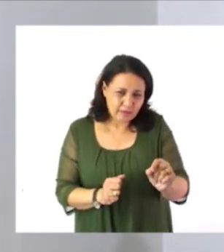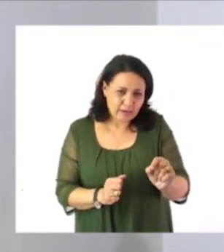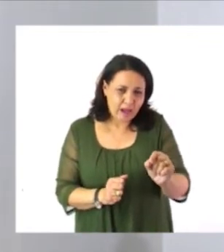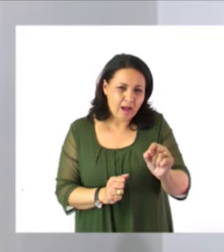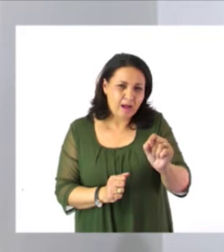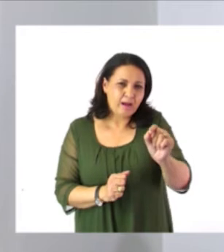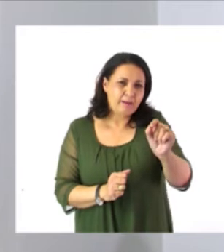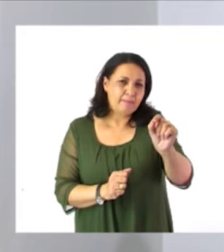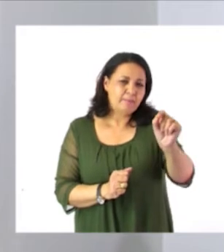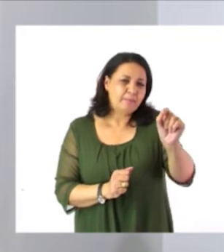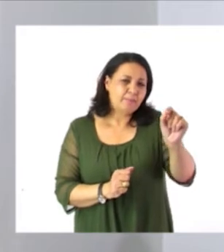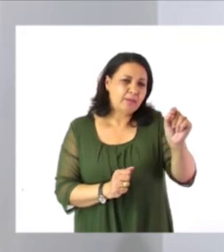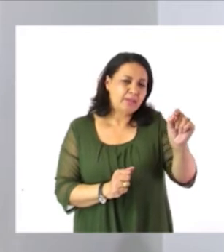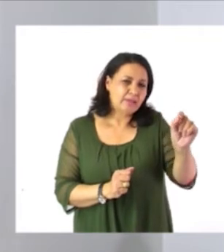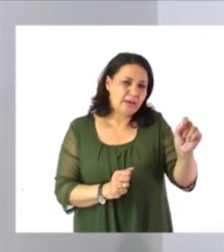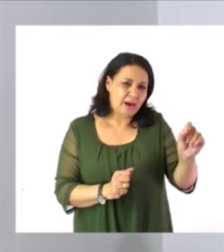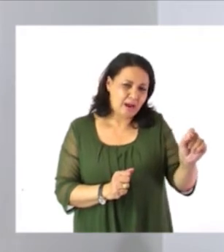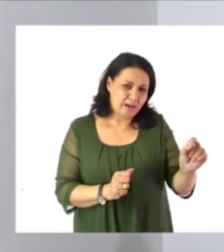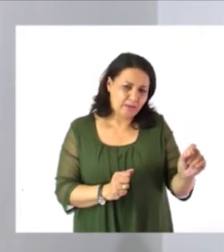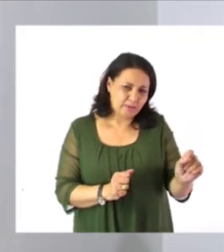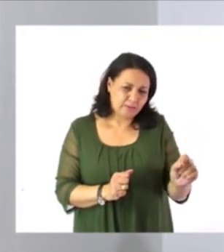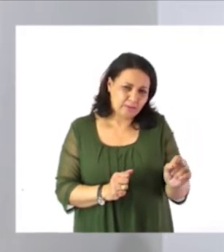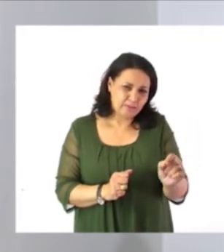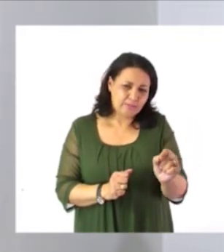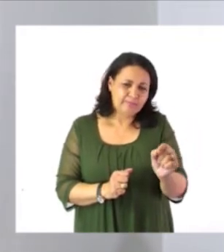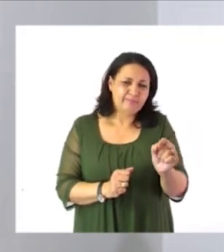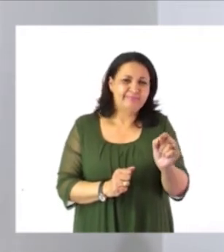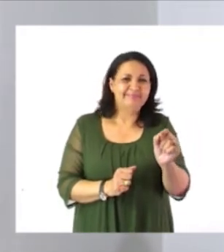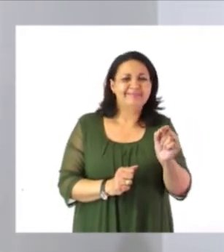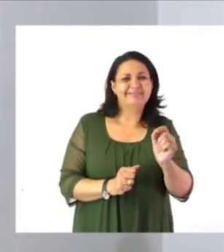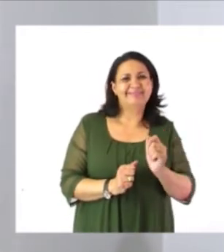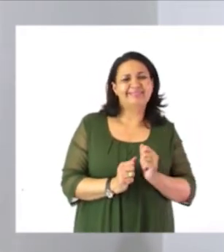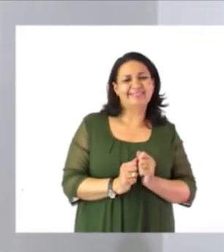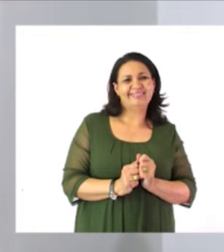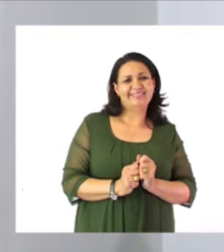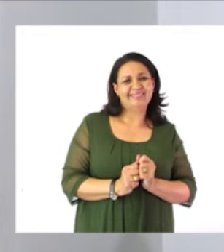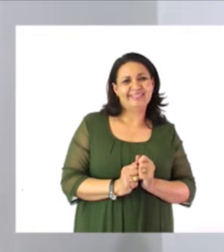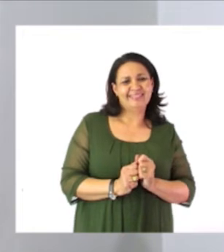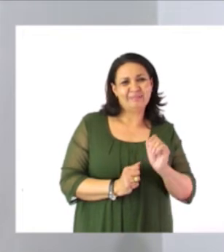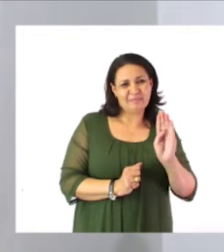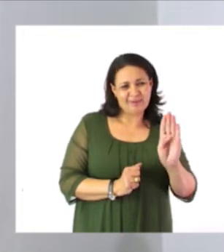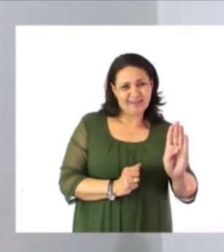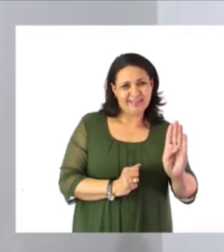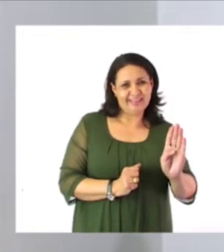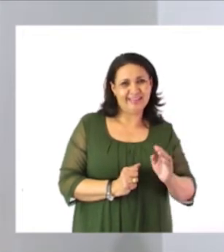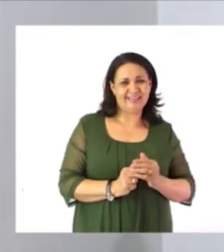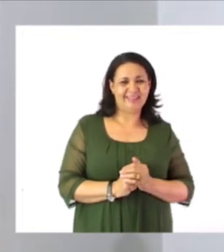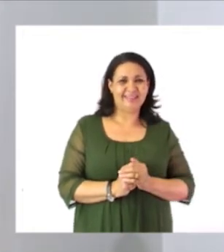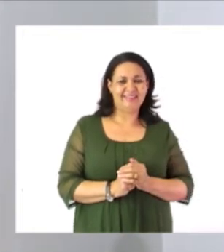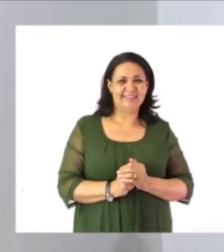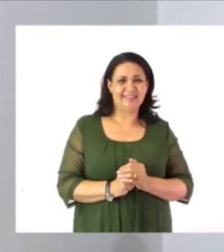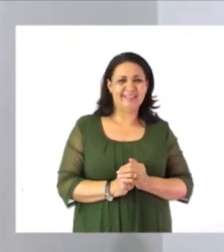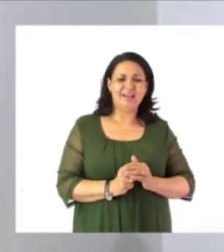and up again a little bit, and we make a round circle to form our letter B. Now I